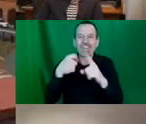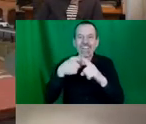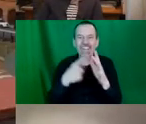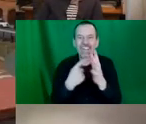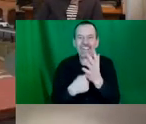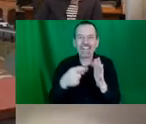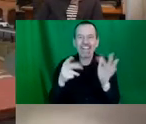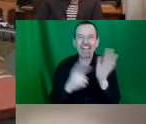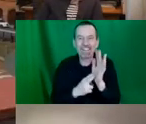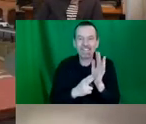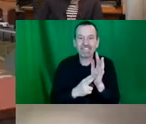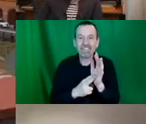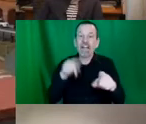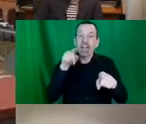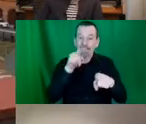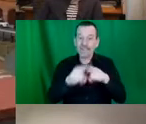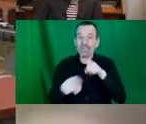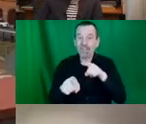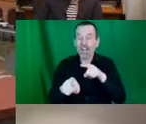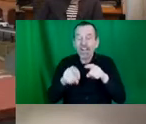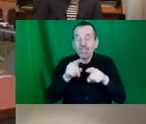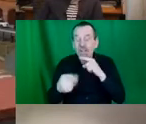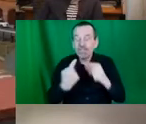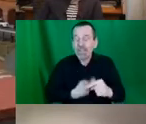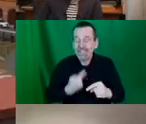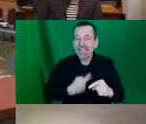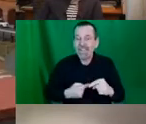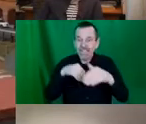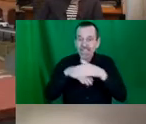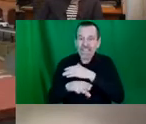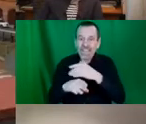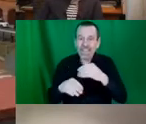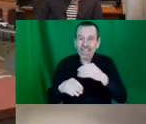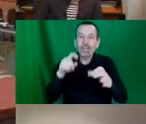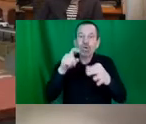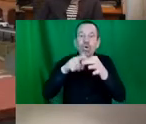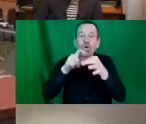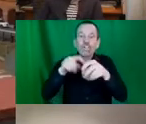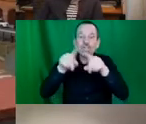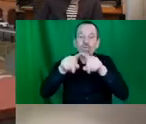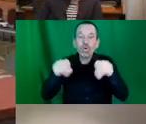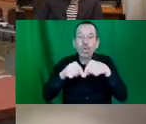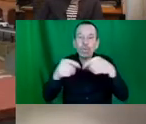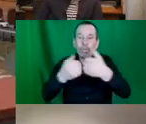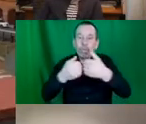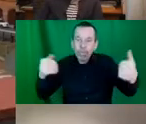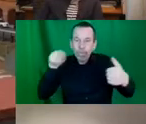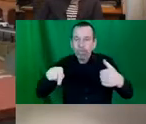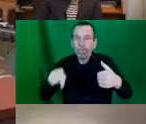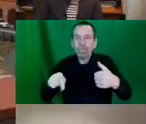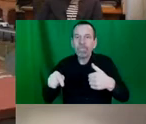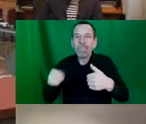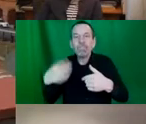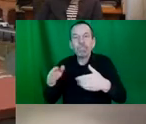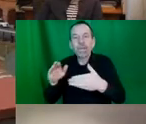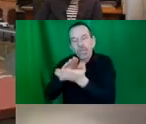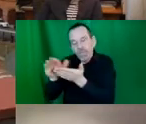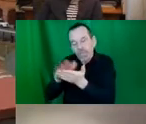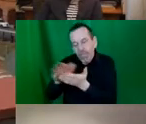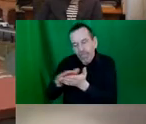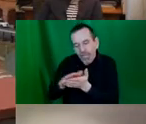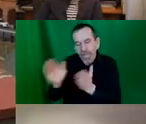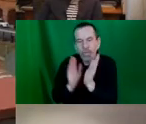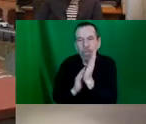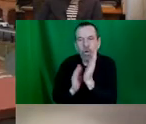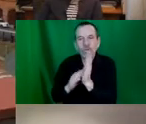practice with monthly shifts in the quarantine room, doing remedial mold cleaning on new acquisitions or items flagged for mold treatment. Prior to